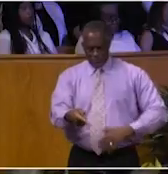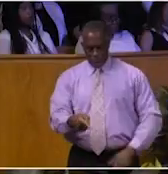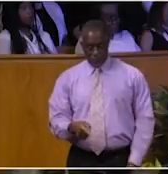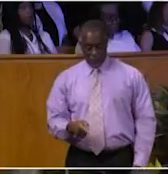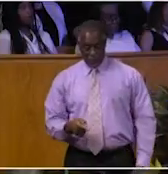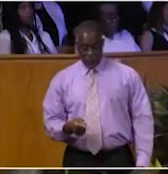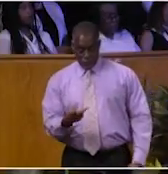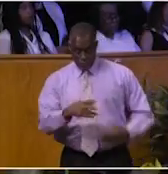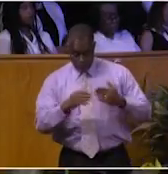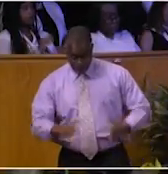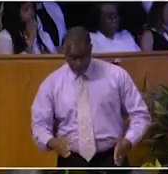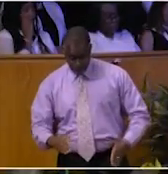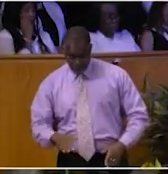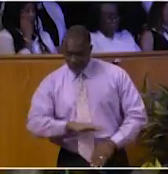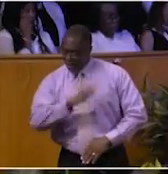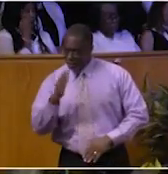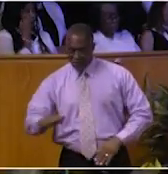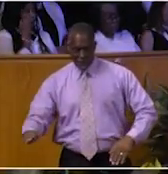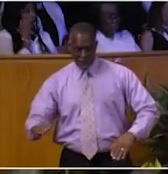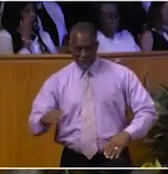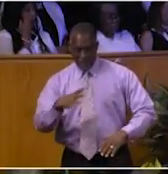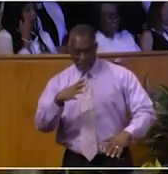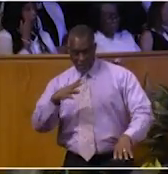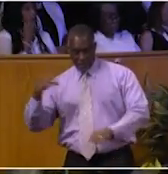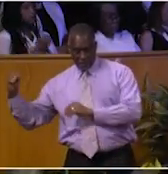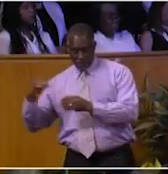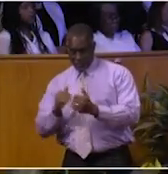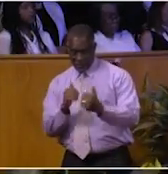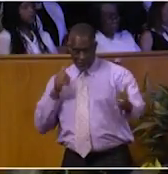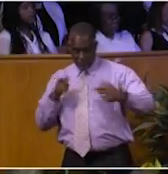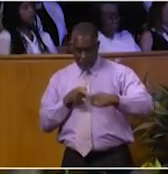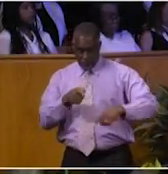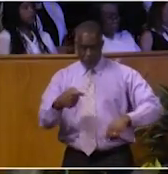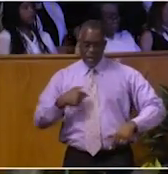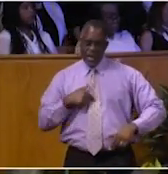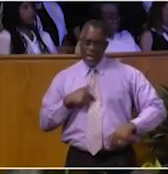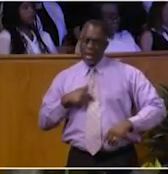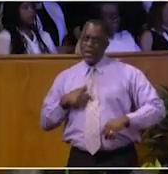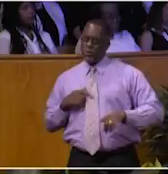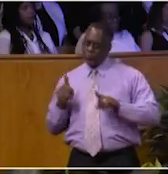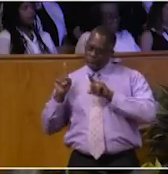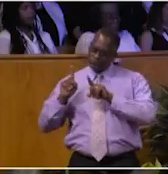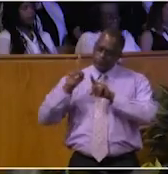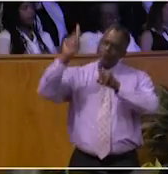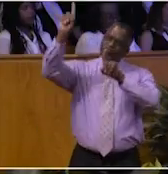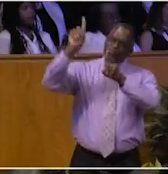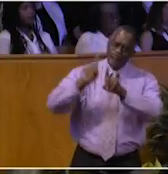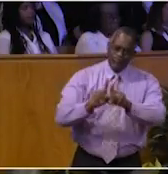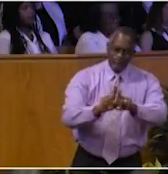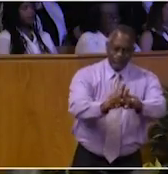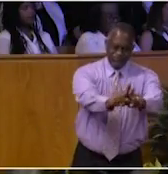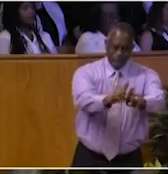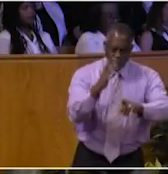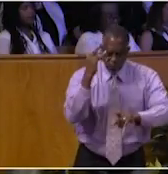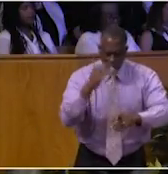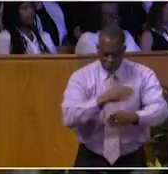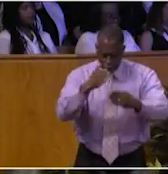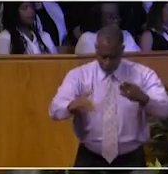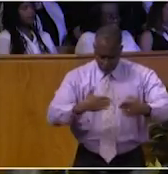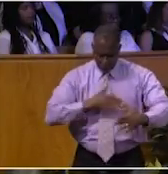leave you nor forsake you, because I'm going to be with you until the work is complete." You see,